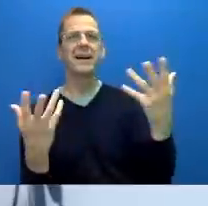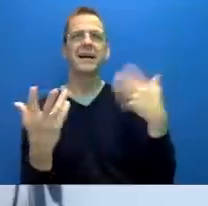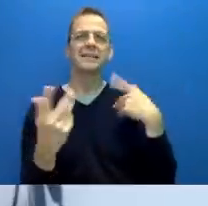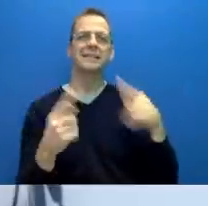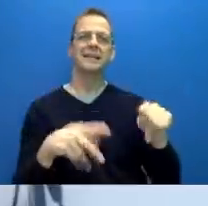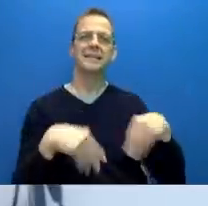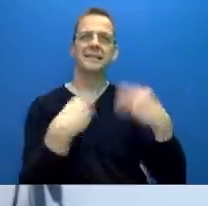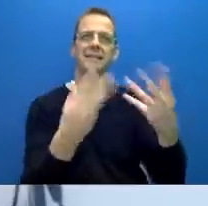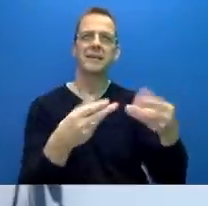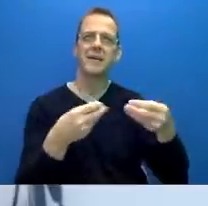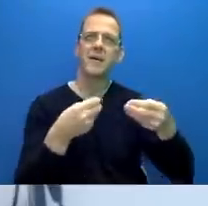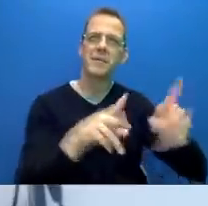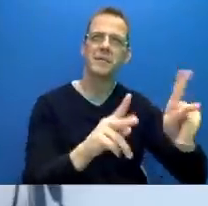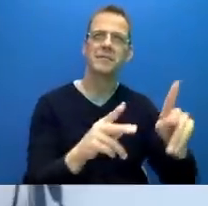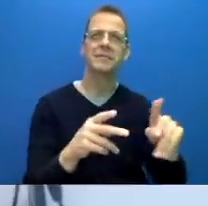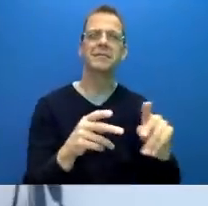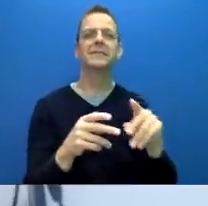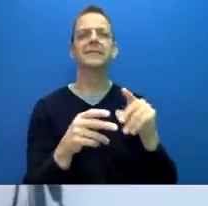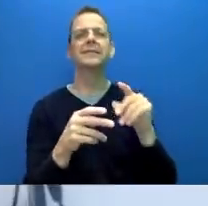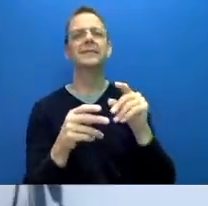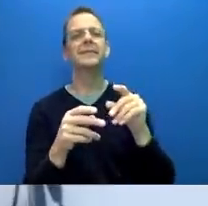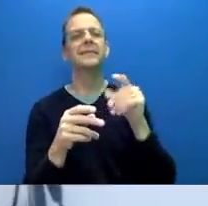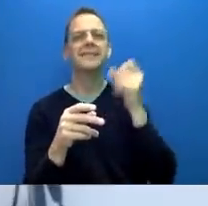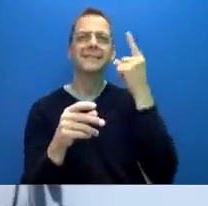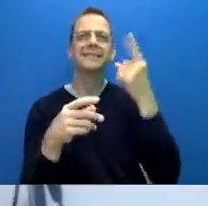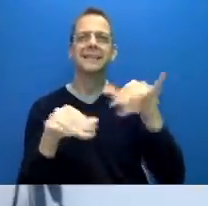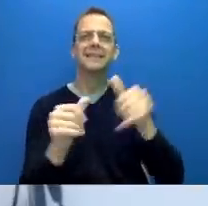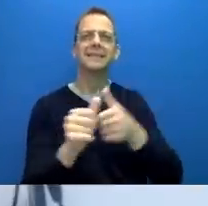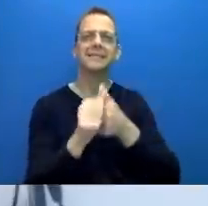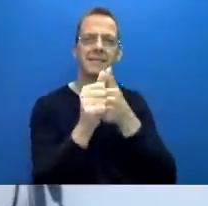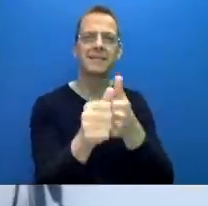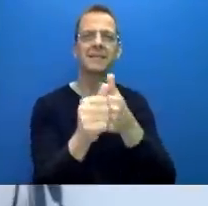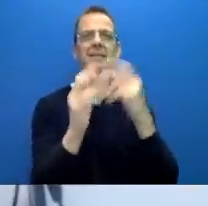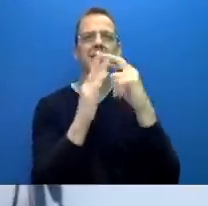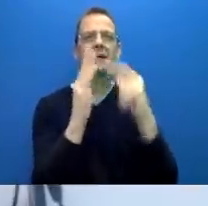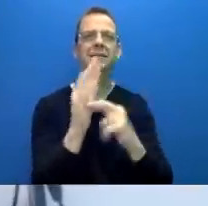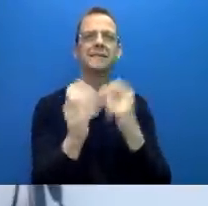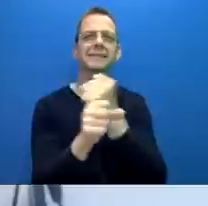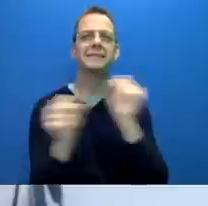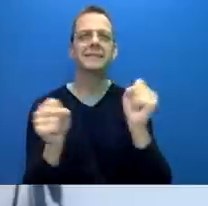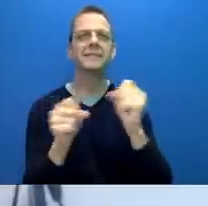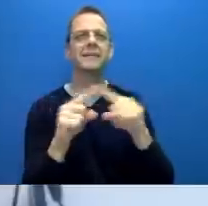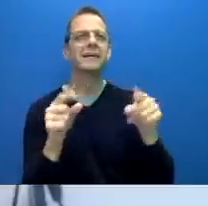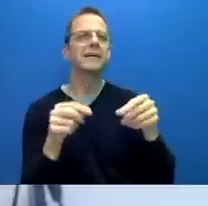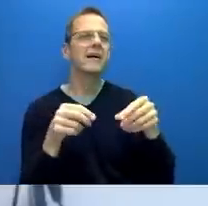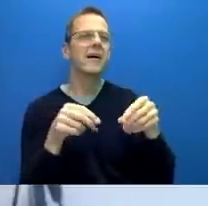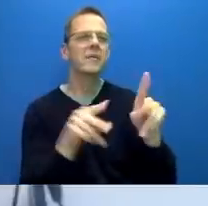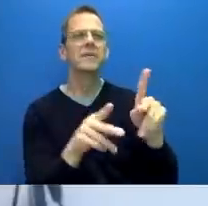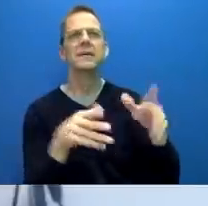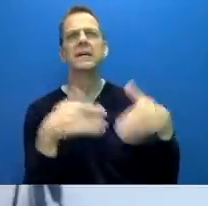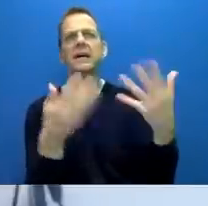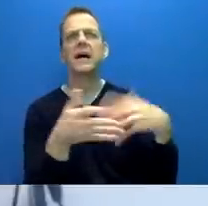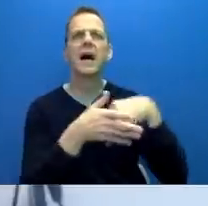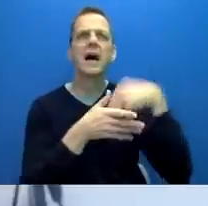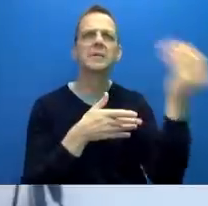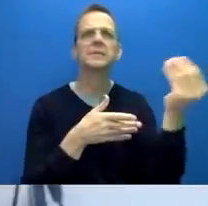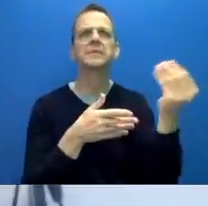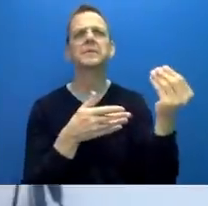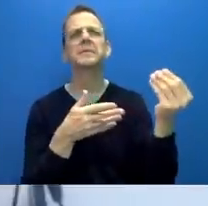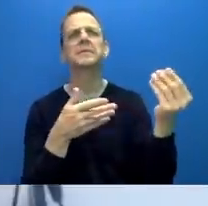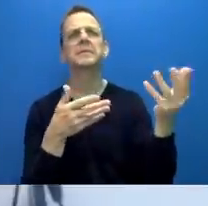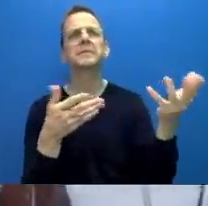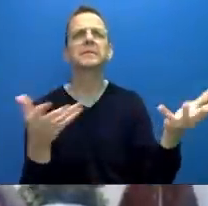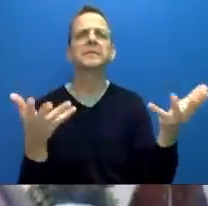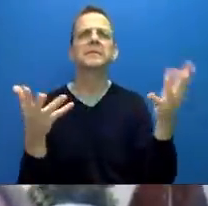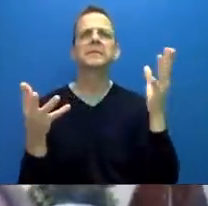rules. I think that that's really important. Having time for creative play and just creative pursuits is going to be really